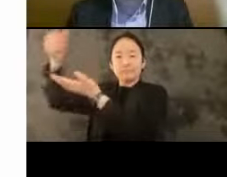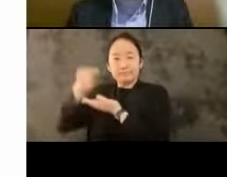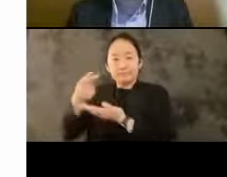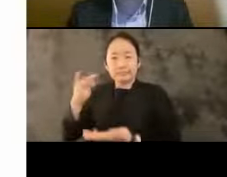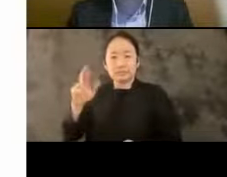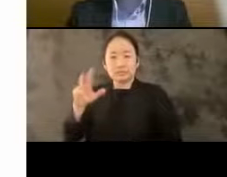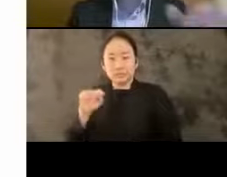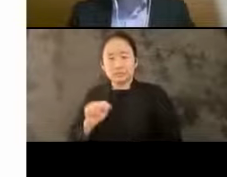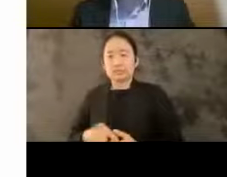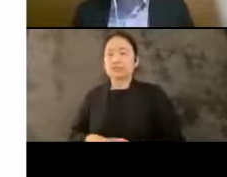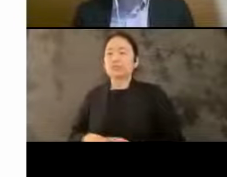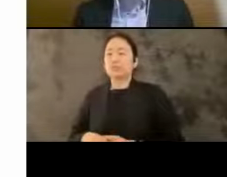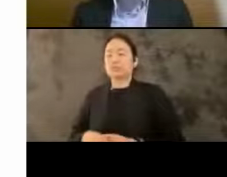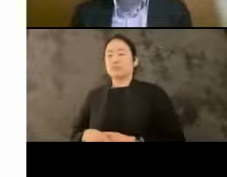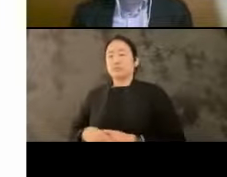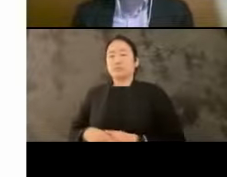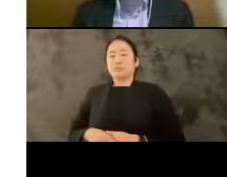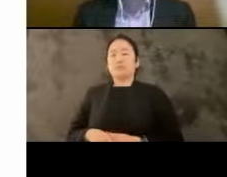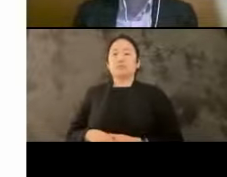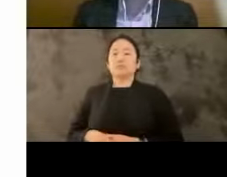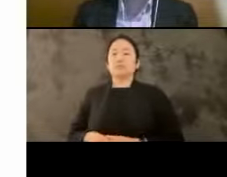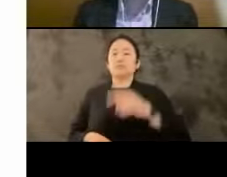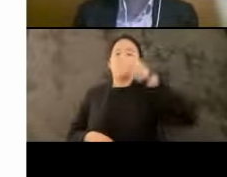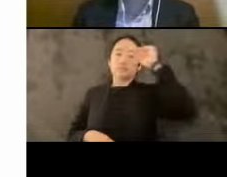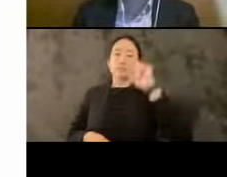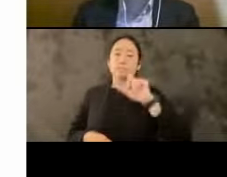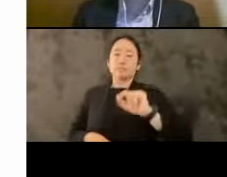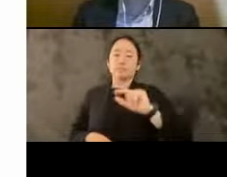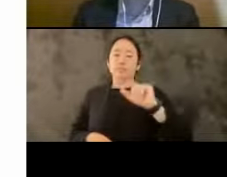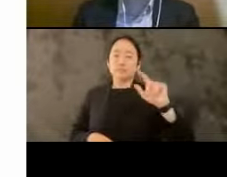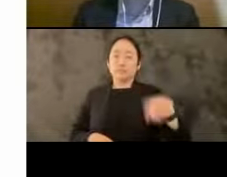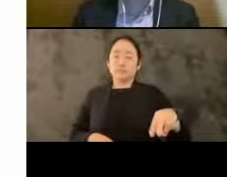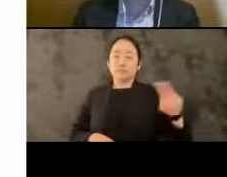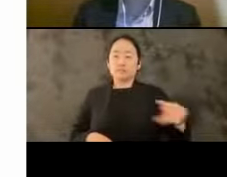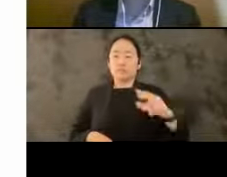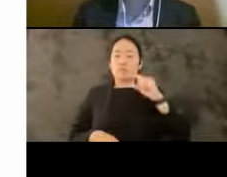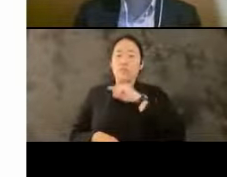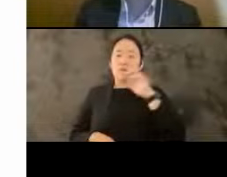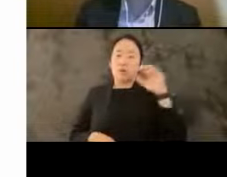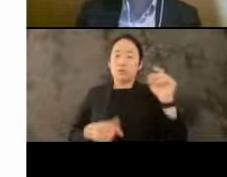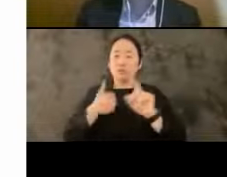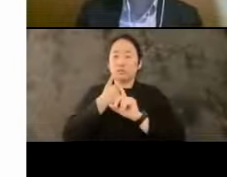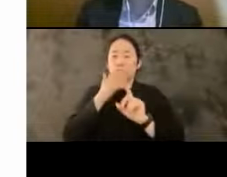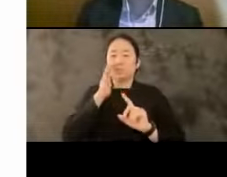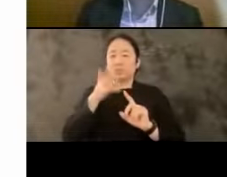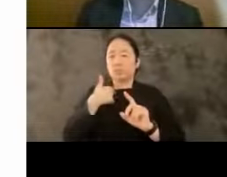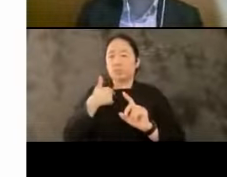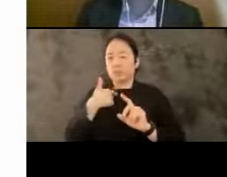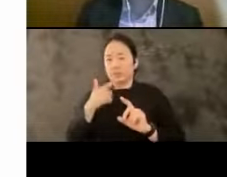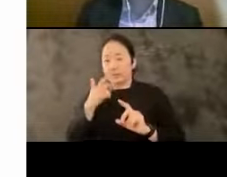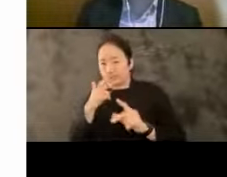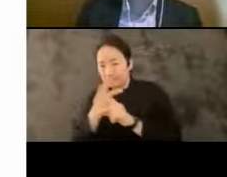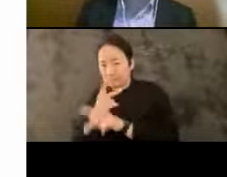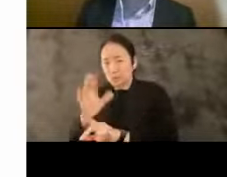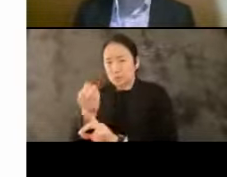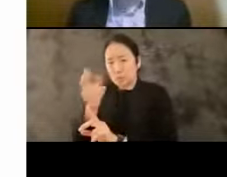and then in the summer of 2022, Milwaukee County will identify that local funding source. So